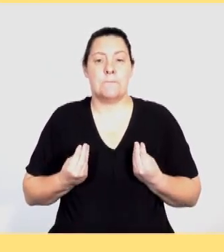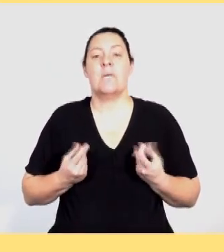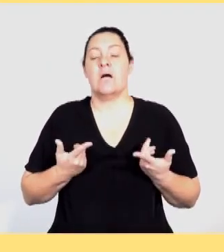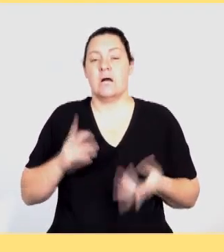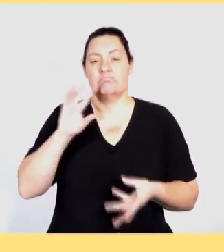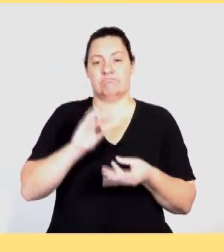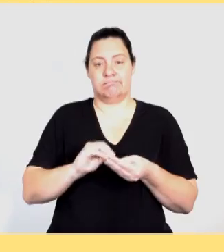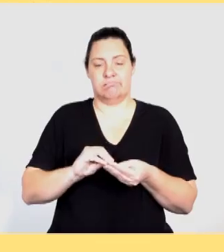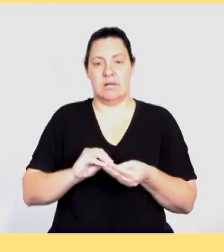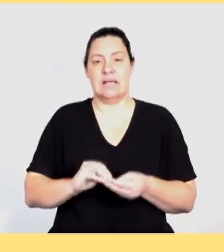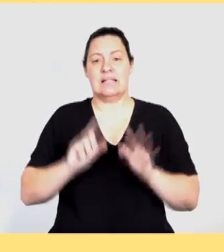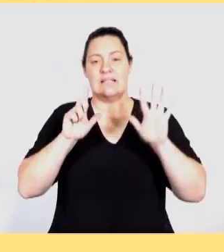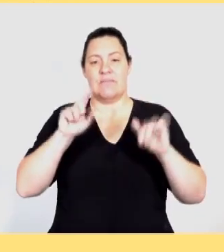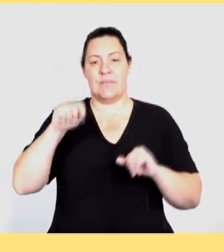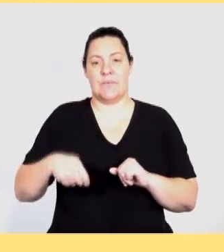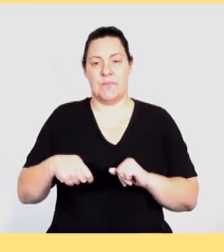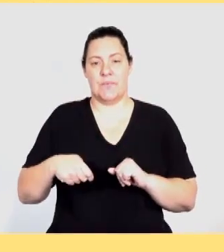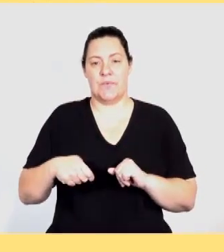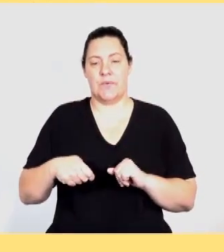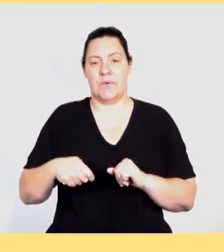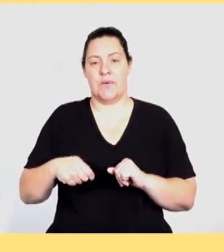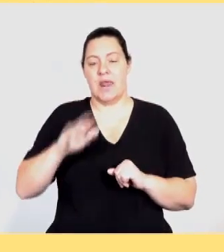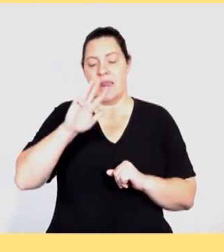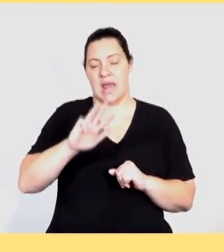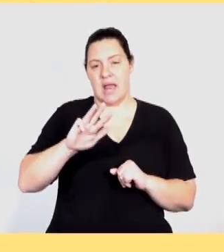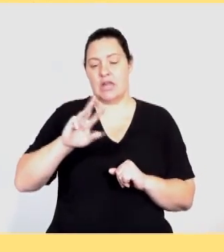give you now a total of